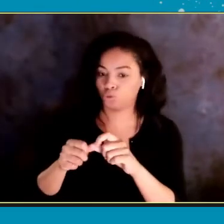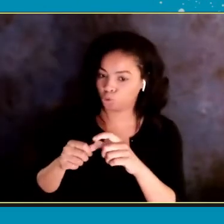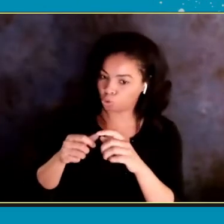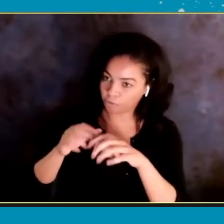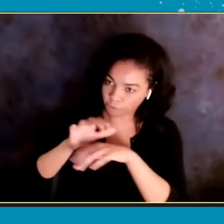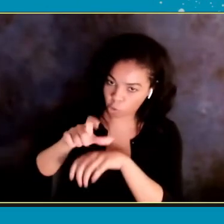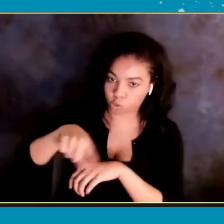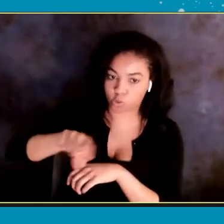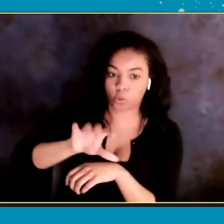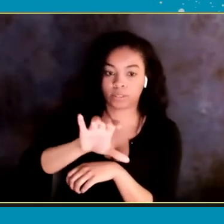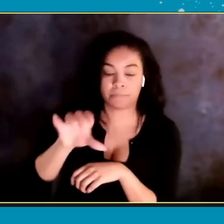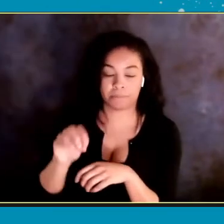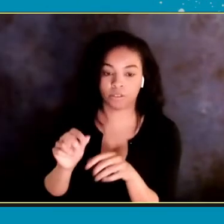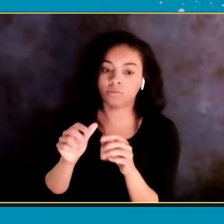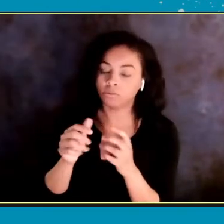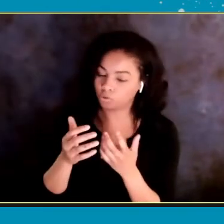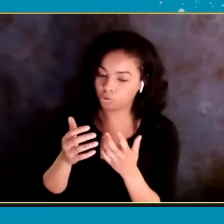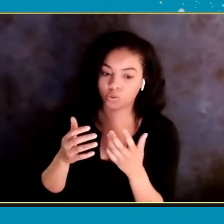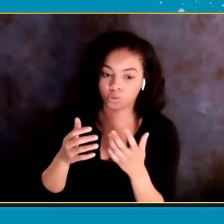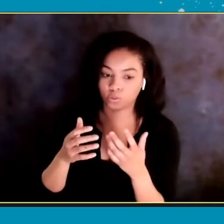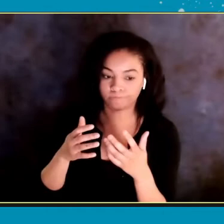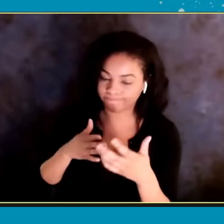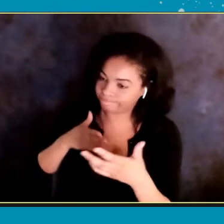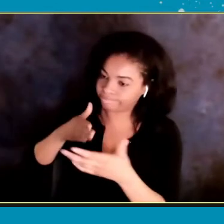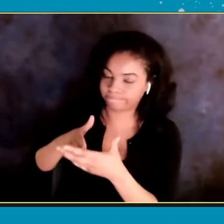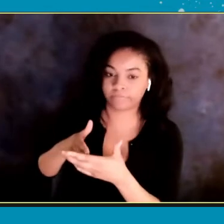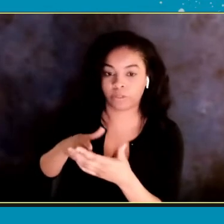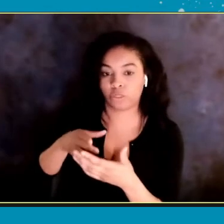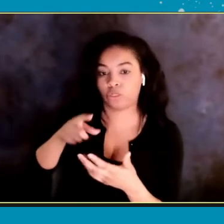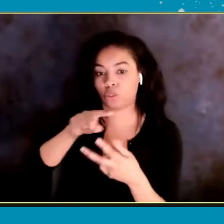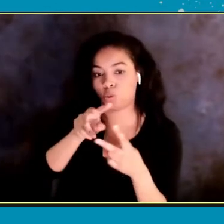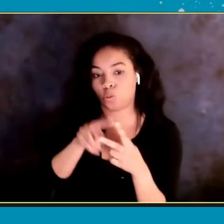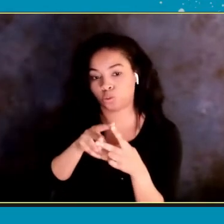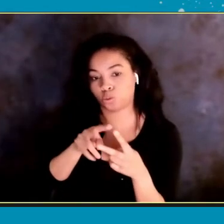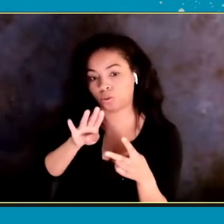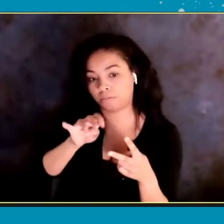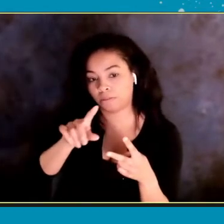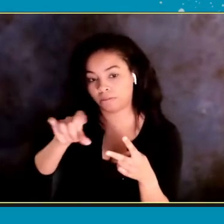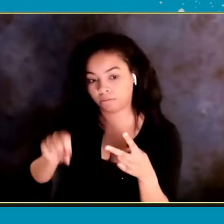to continue the fight to stop these bills.